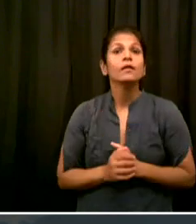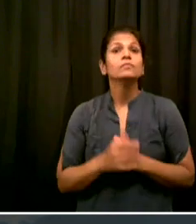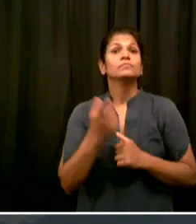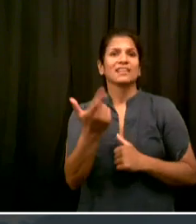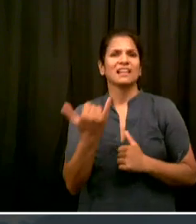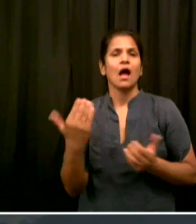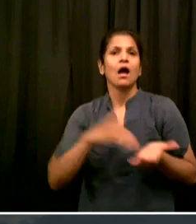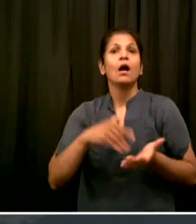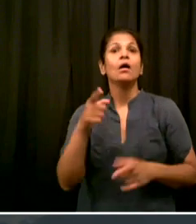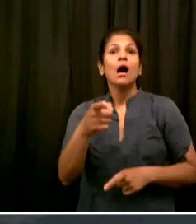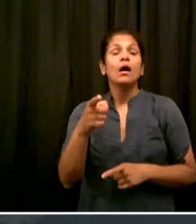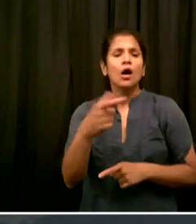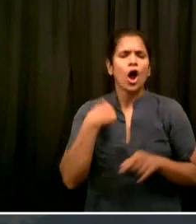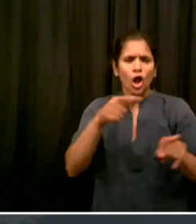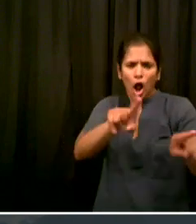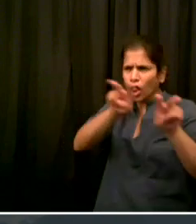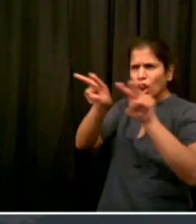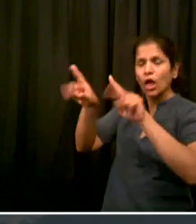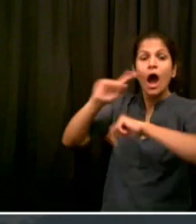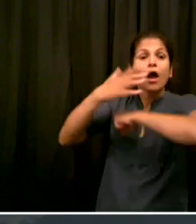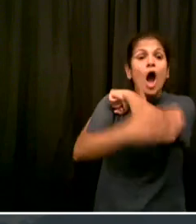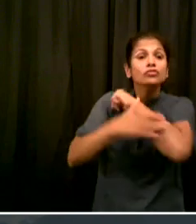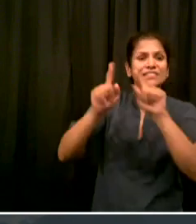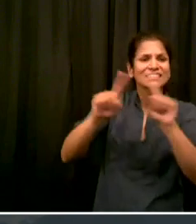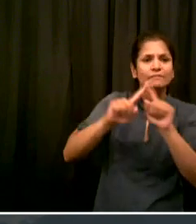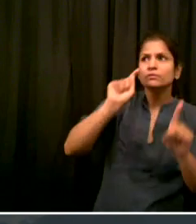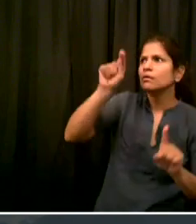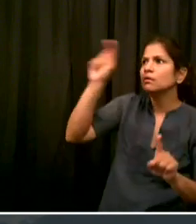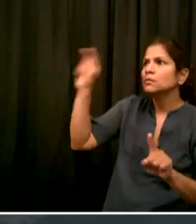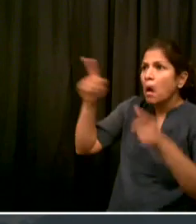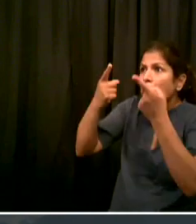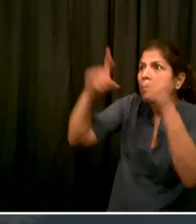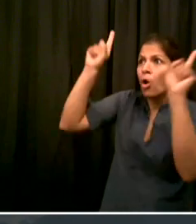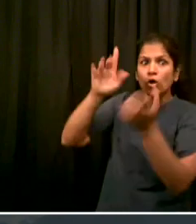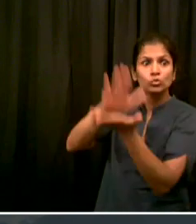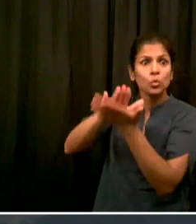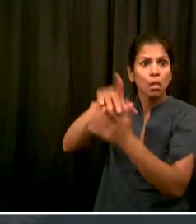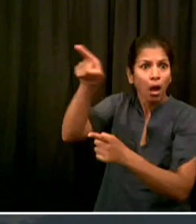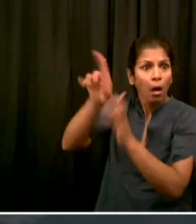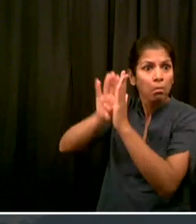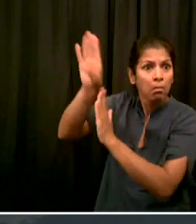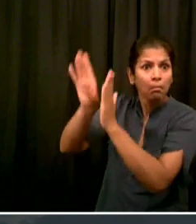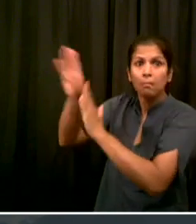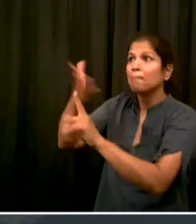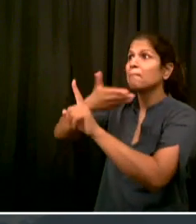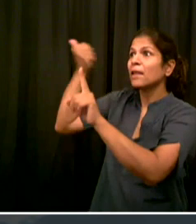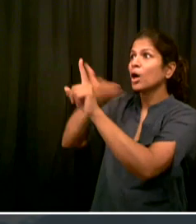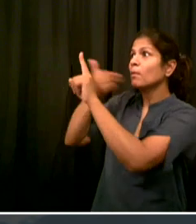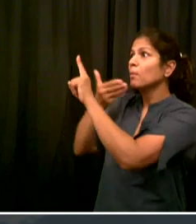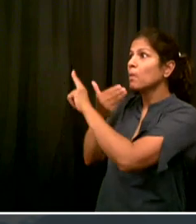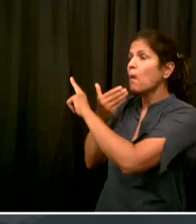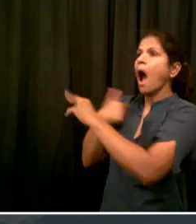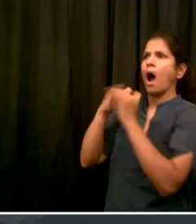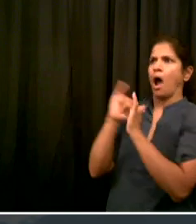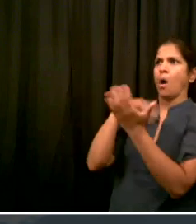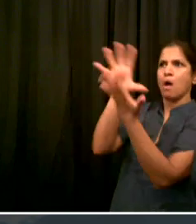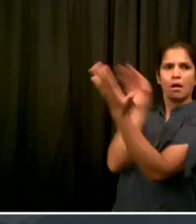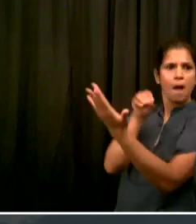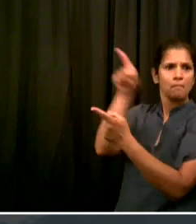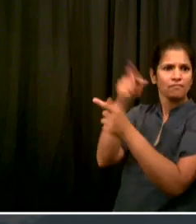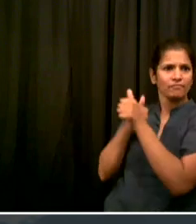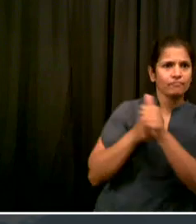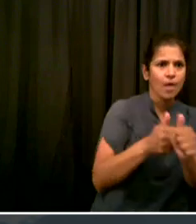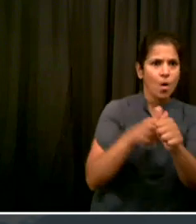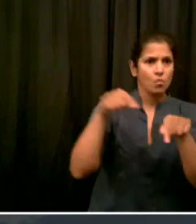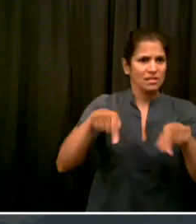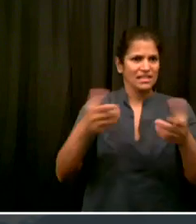standard here in New York City, literally taking the best ideas from each country in the world and combining them into one strategy for safety